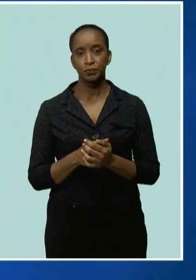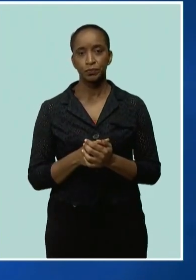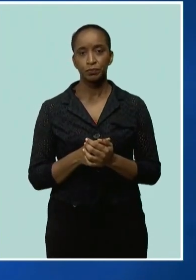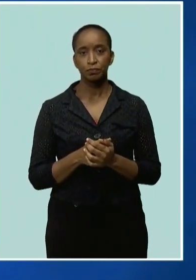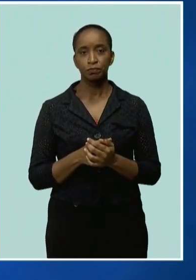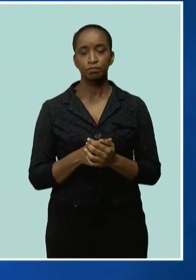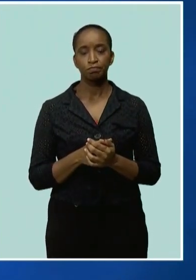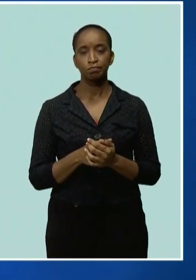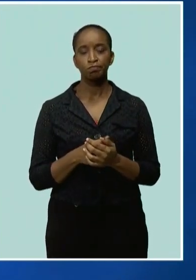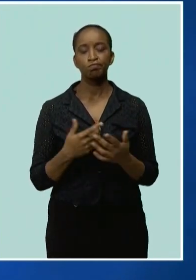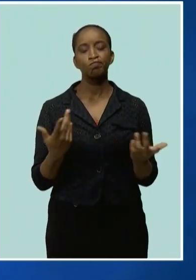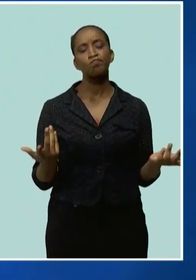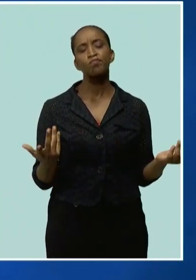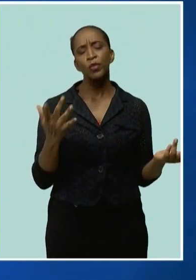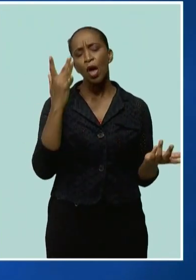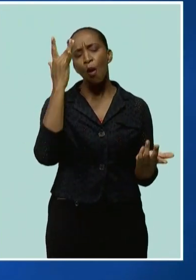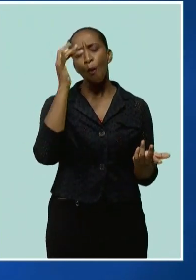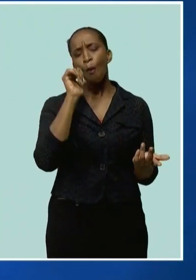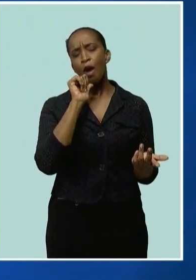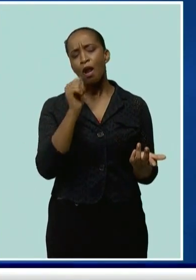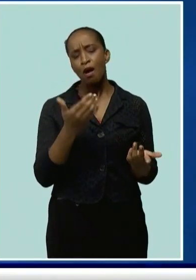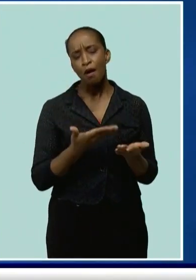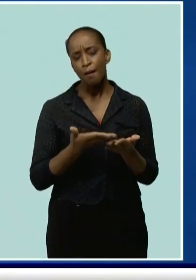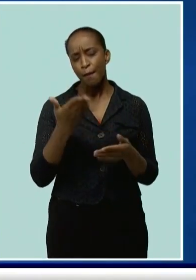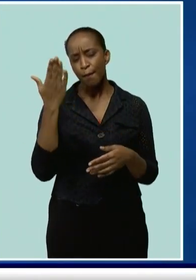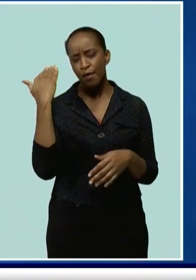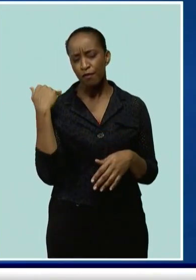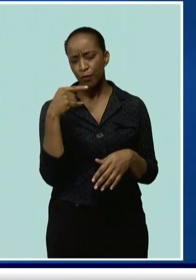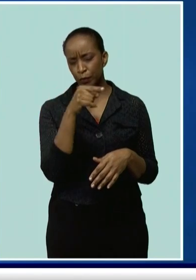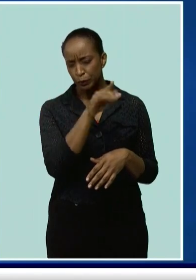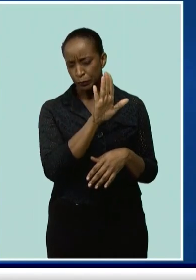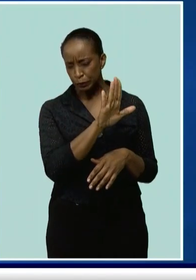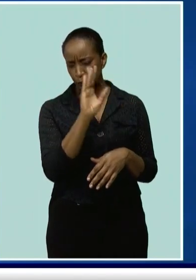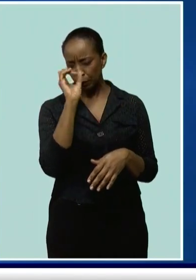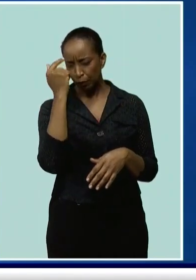Why they didn't pay national insurance contributions for a single public servant?